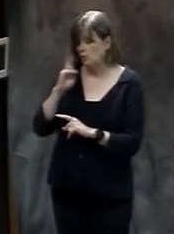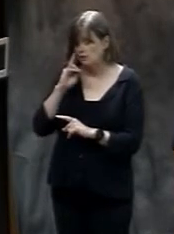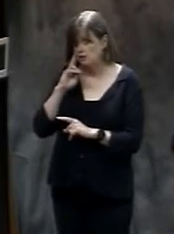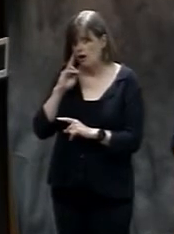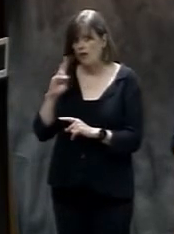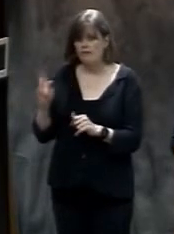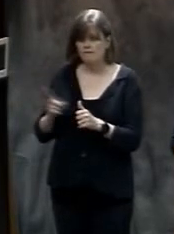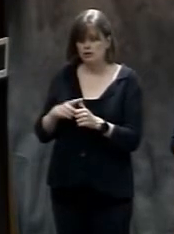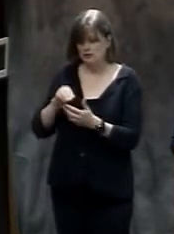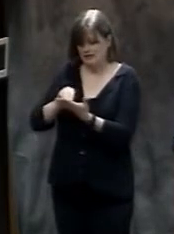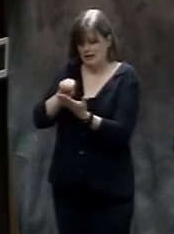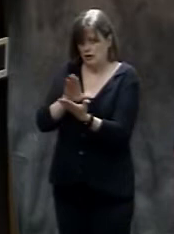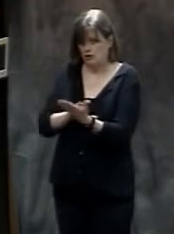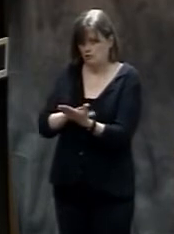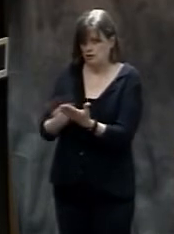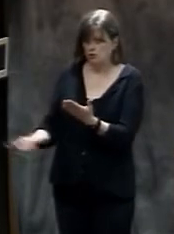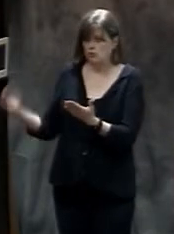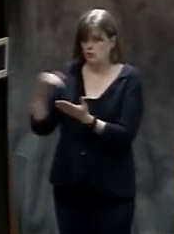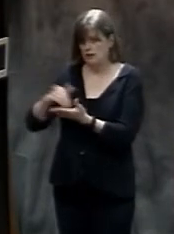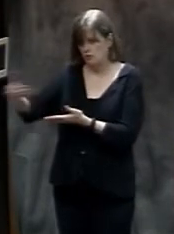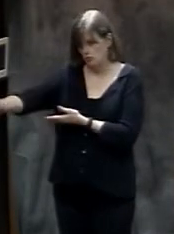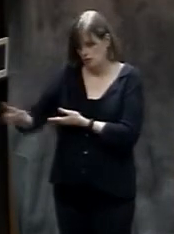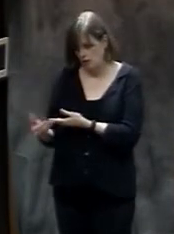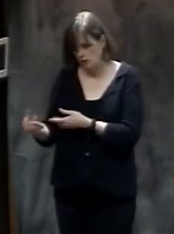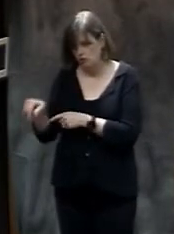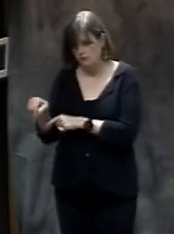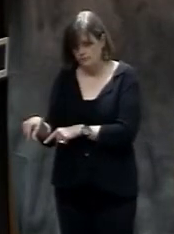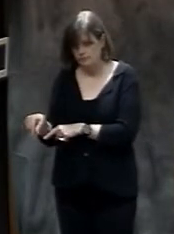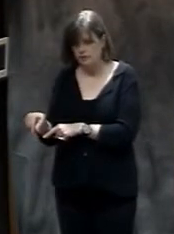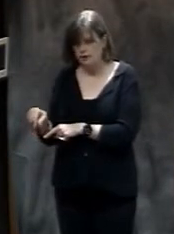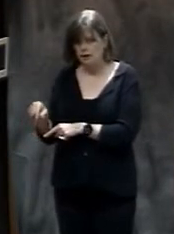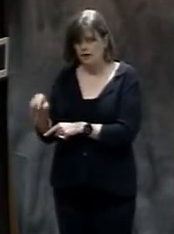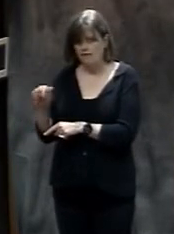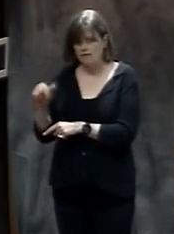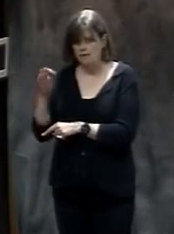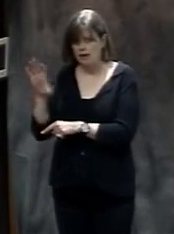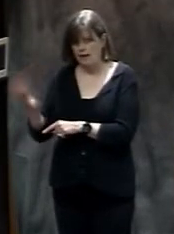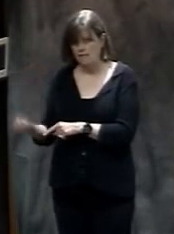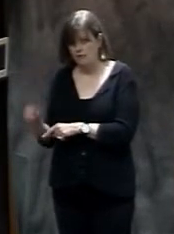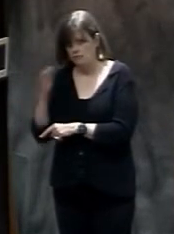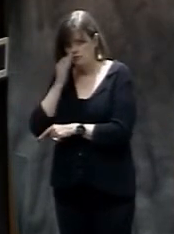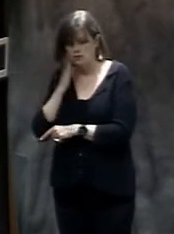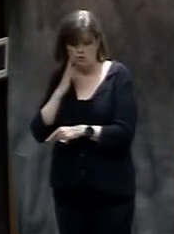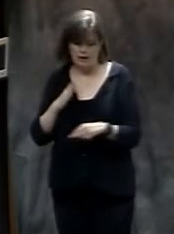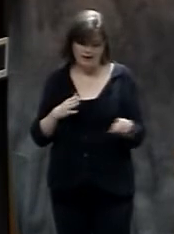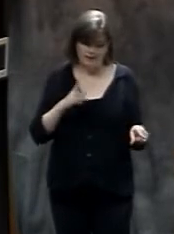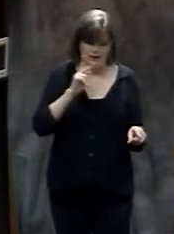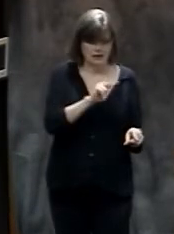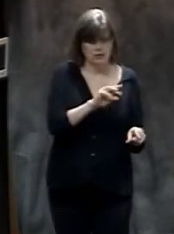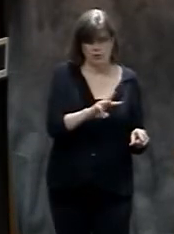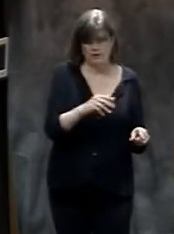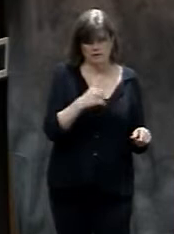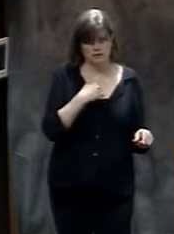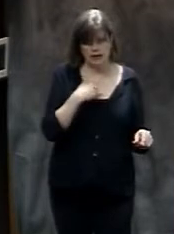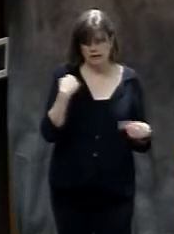Aedes aegypti, and Key West, I think, has always had Aedes aegypti since the 1700s. Is the